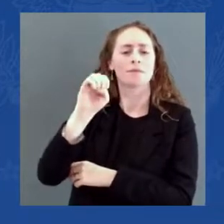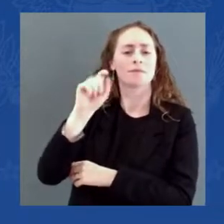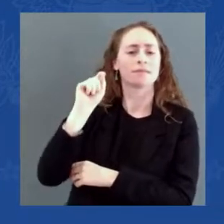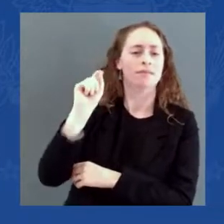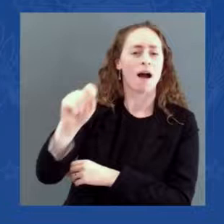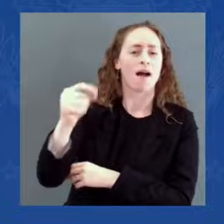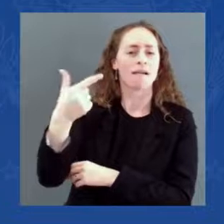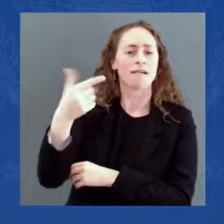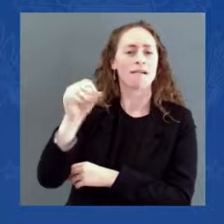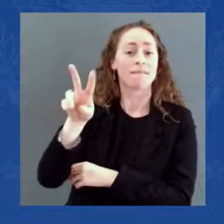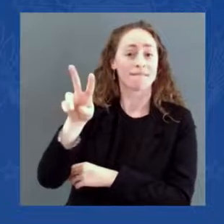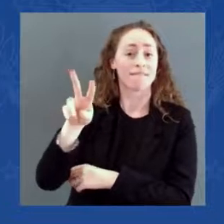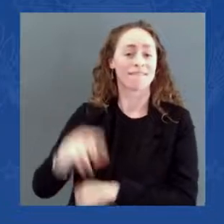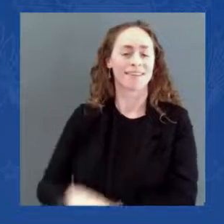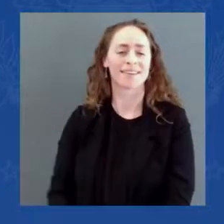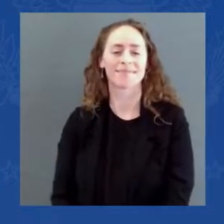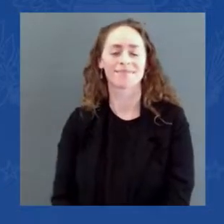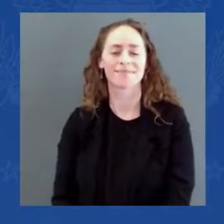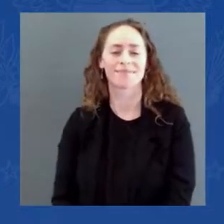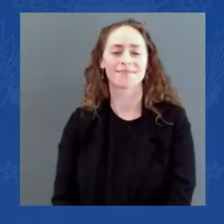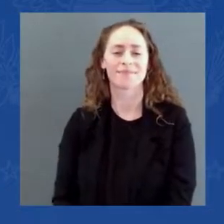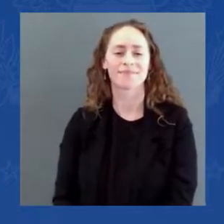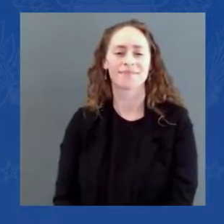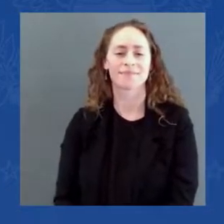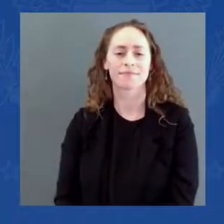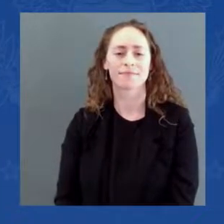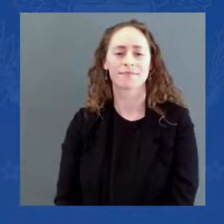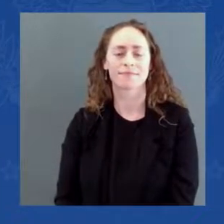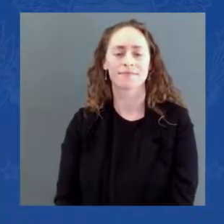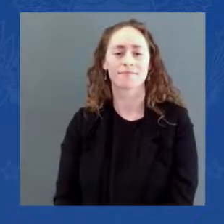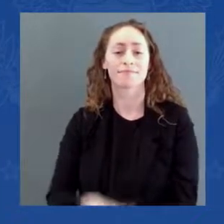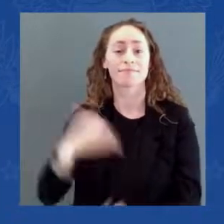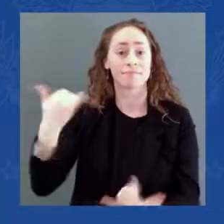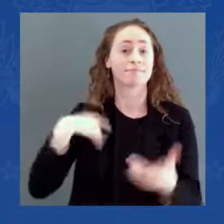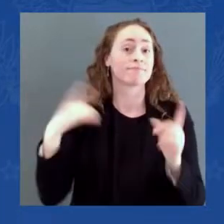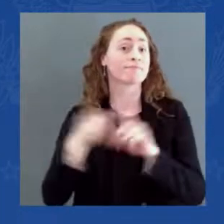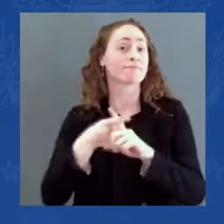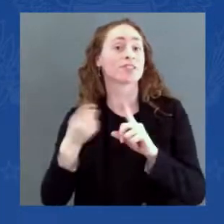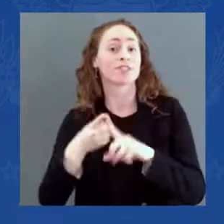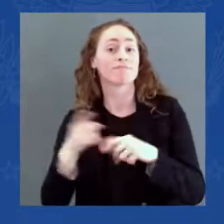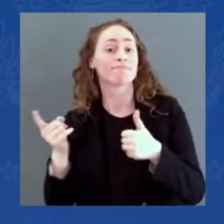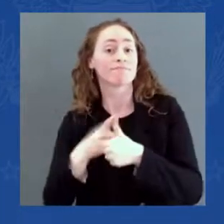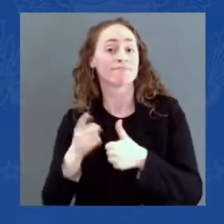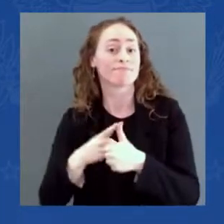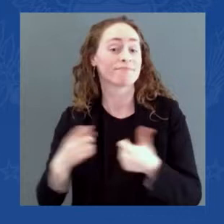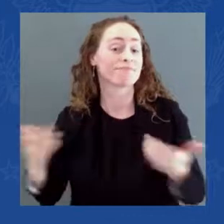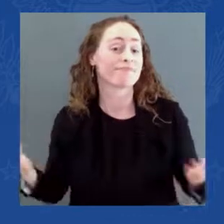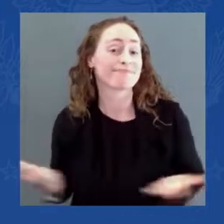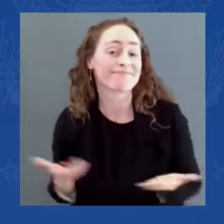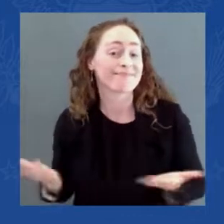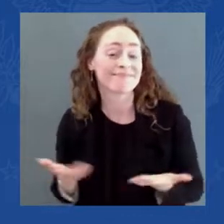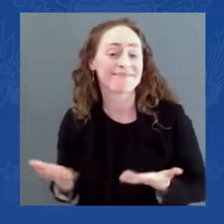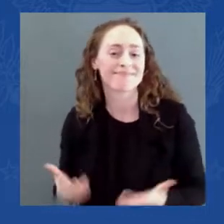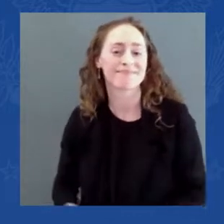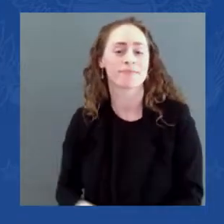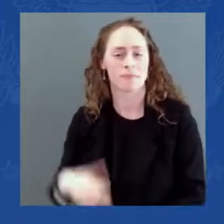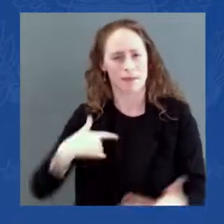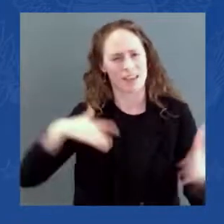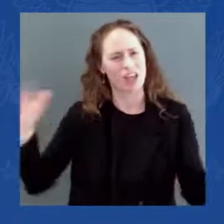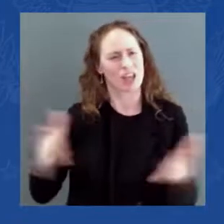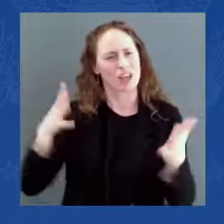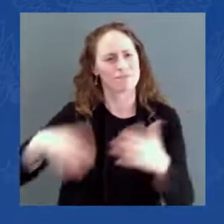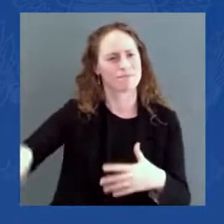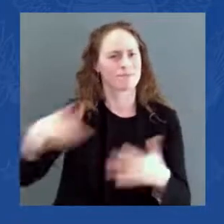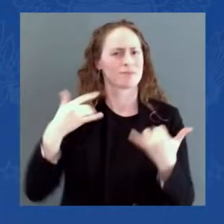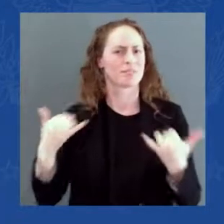booster shots to all eligible adults. Our docs and the scientists believe that people who get a booster shot